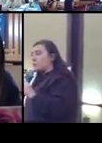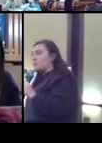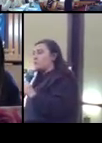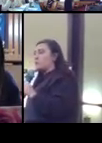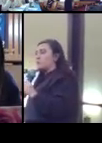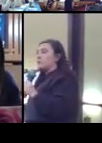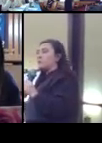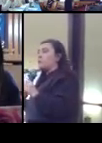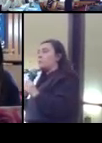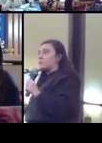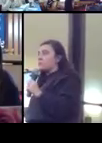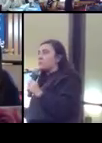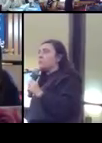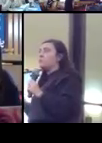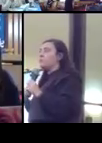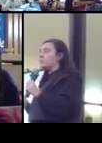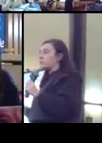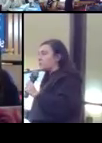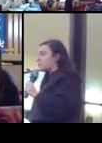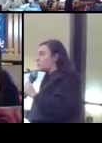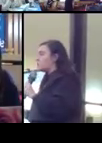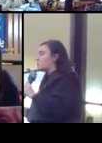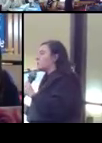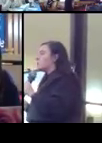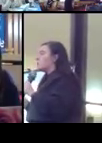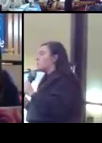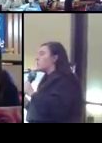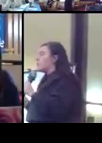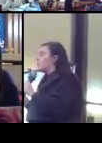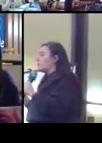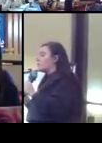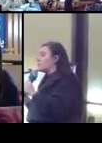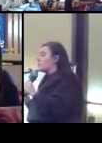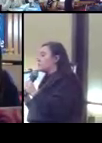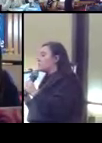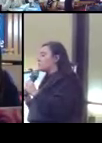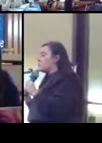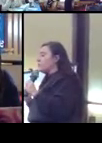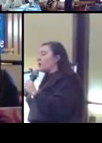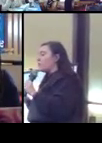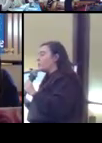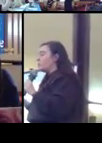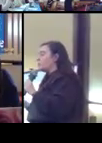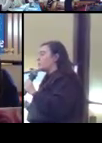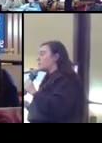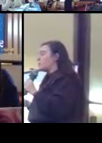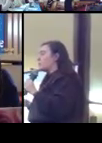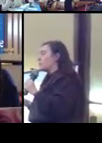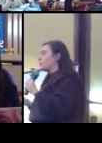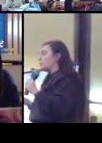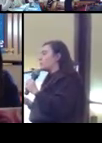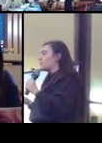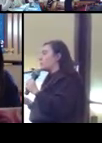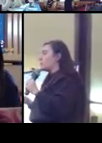fit opportunities based on what we've heard from the community, the existing conditions, and the opportunities